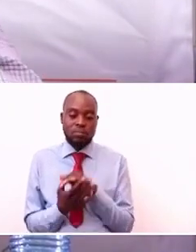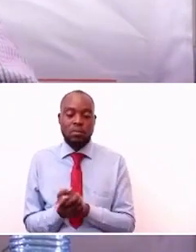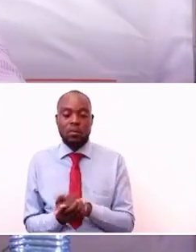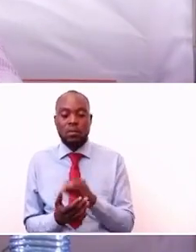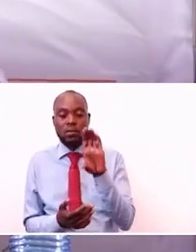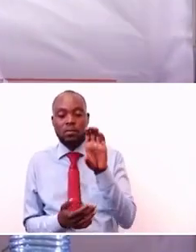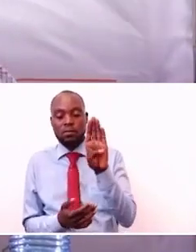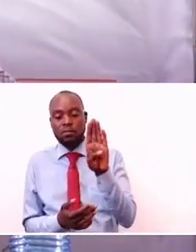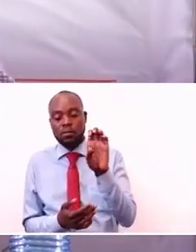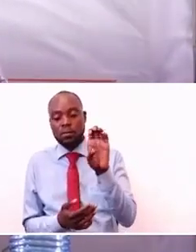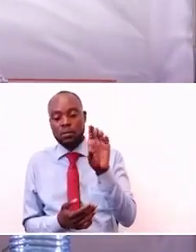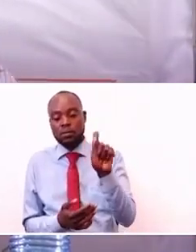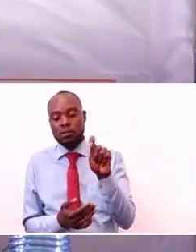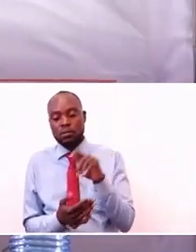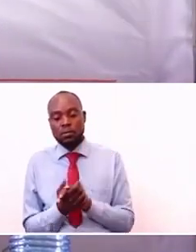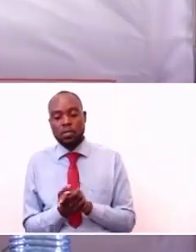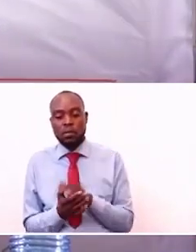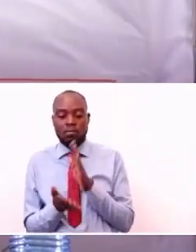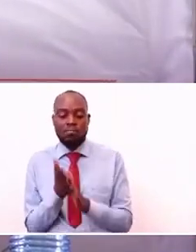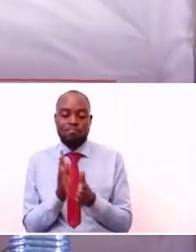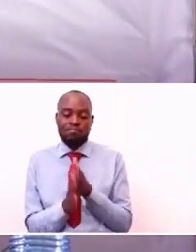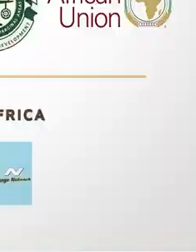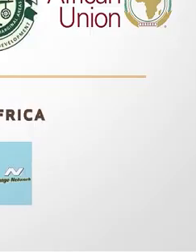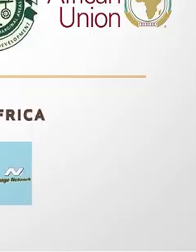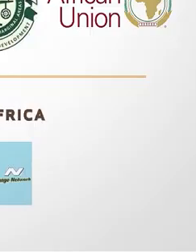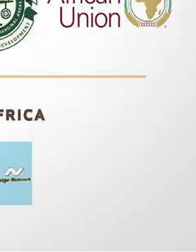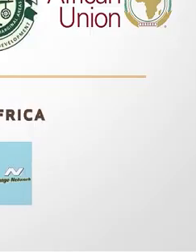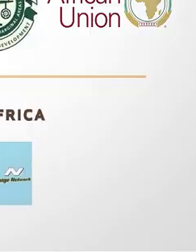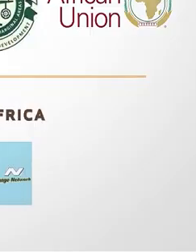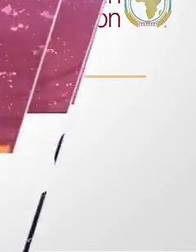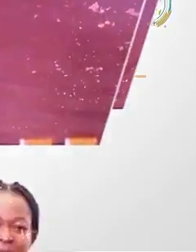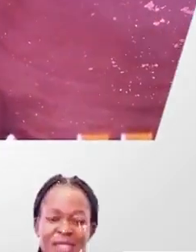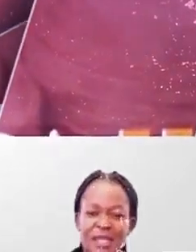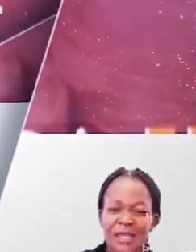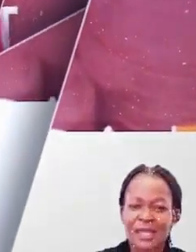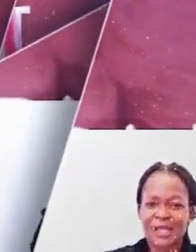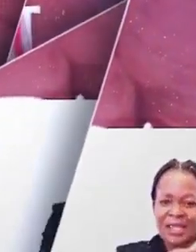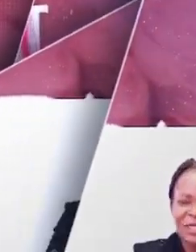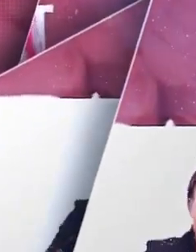CBDC in the true sense, there's no better CBDC than M-Pesa.